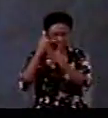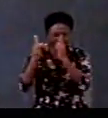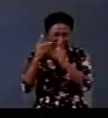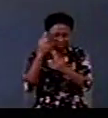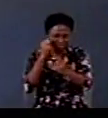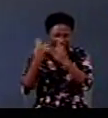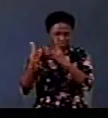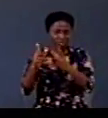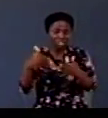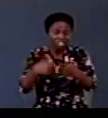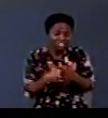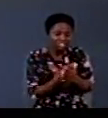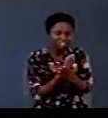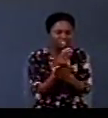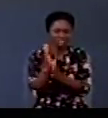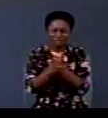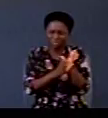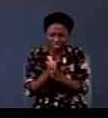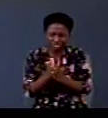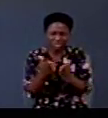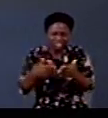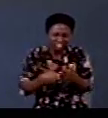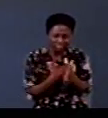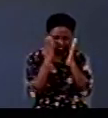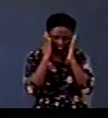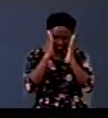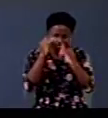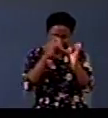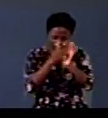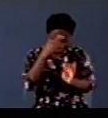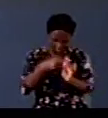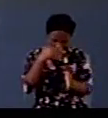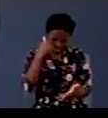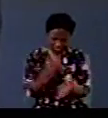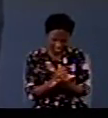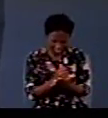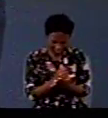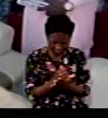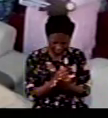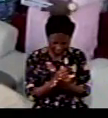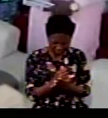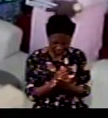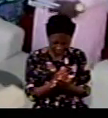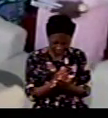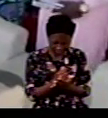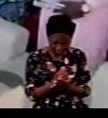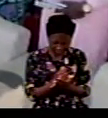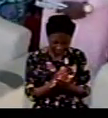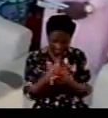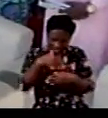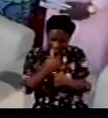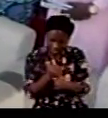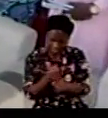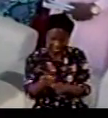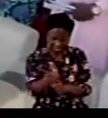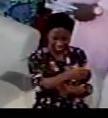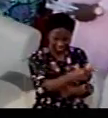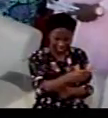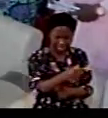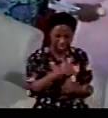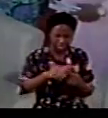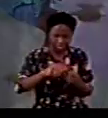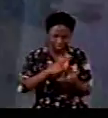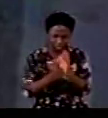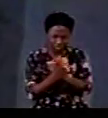Make them first, foremost in their endeavors. And anything that ties